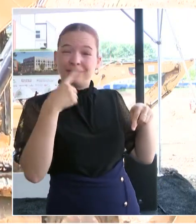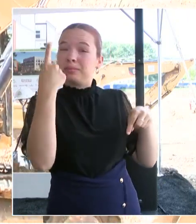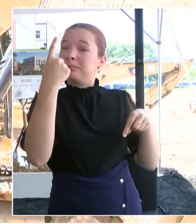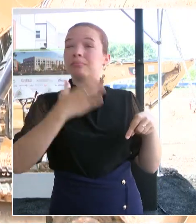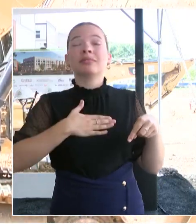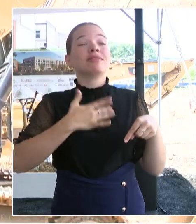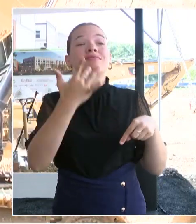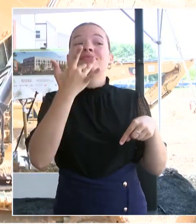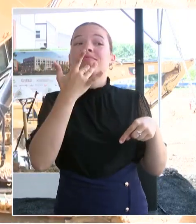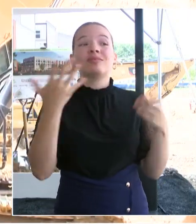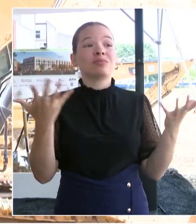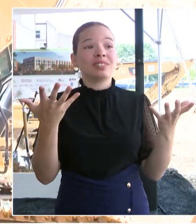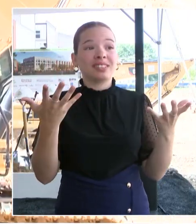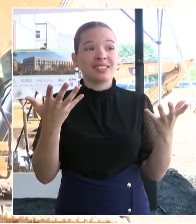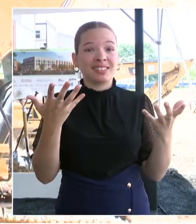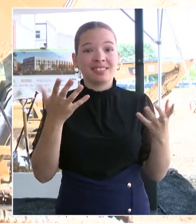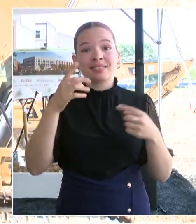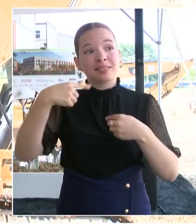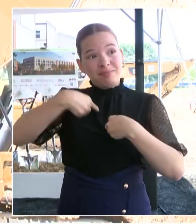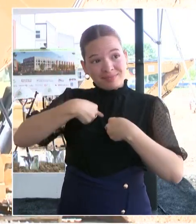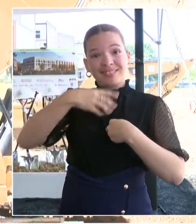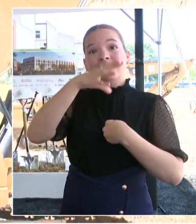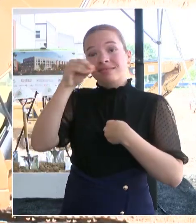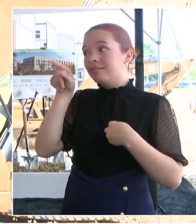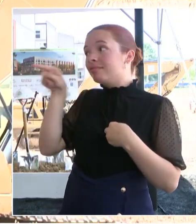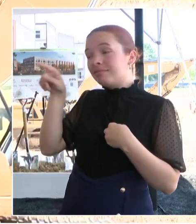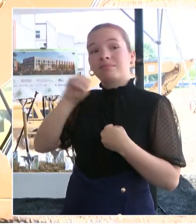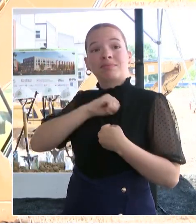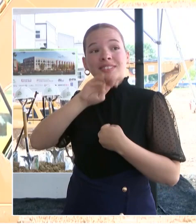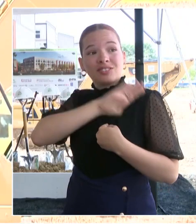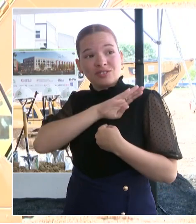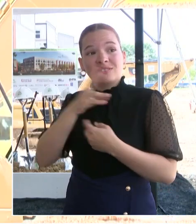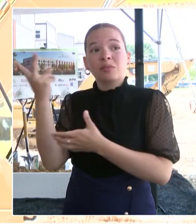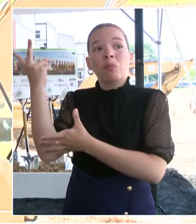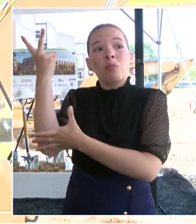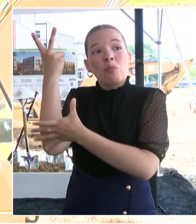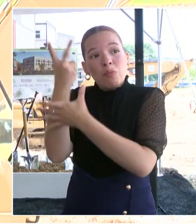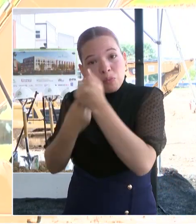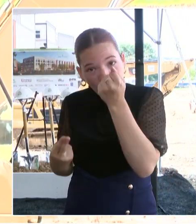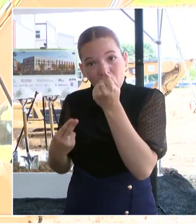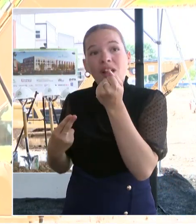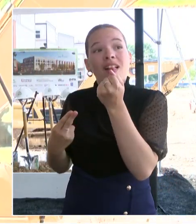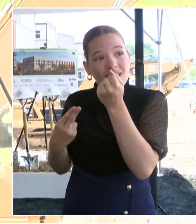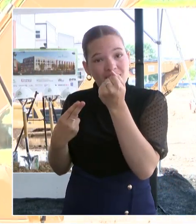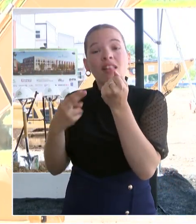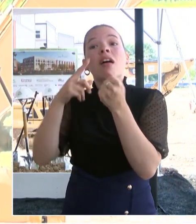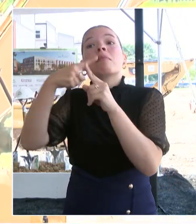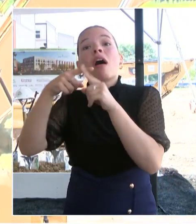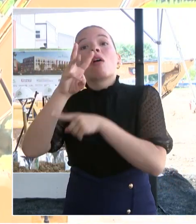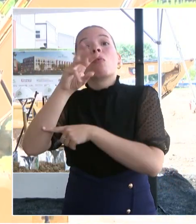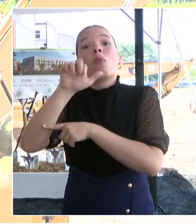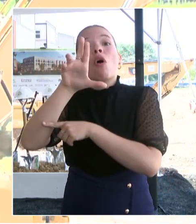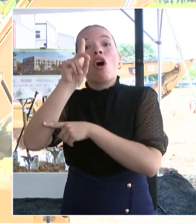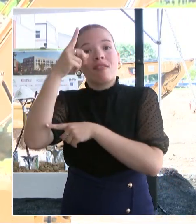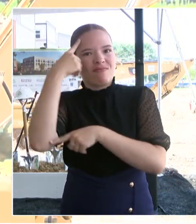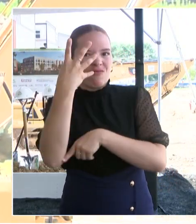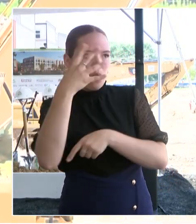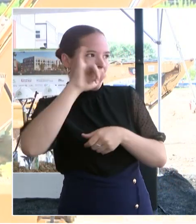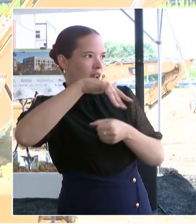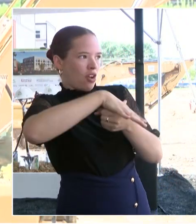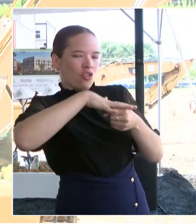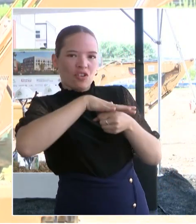daughters of Ward 4, so I just couldn't be prouder personally to be standing before you guys here today.